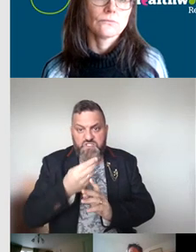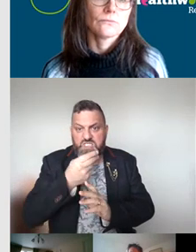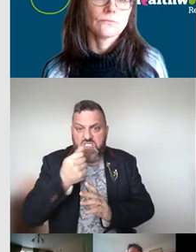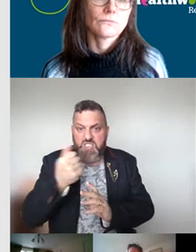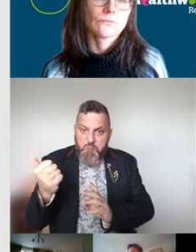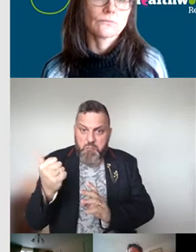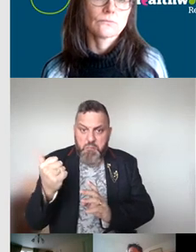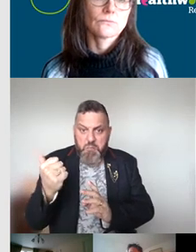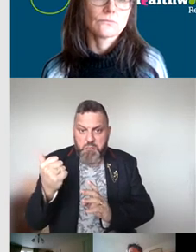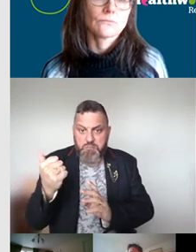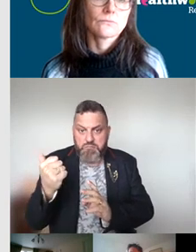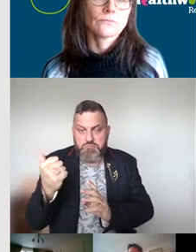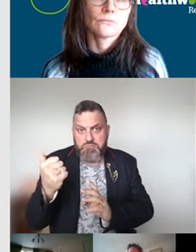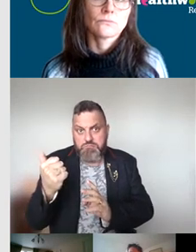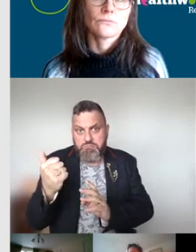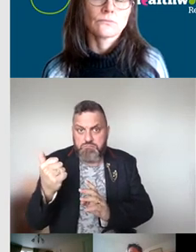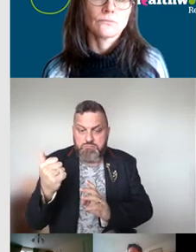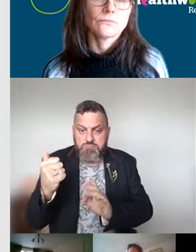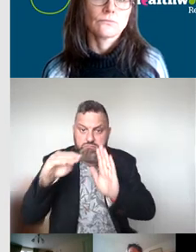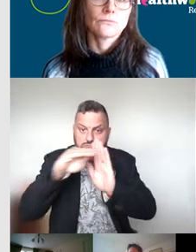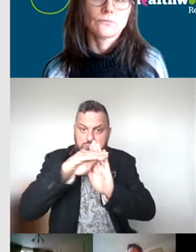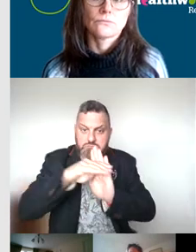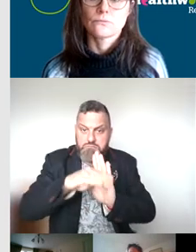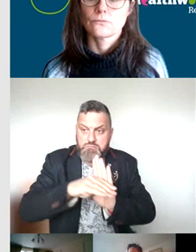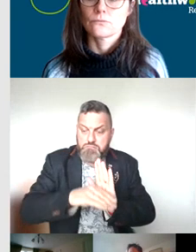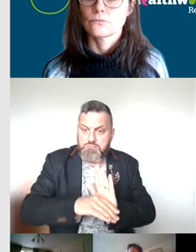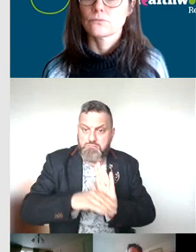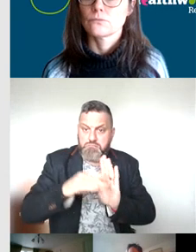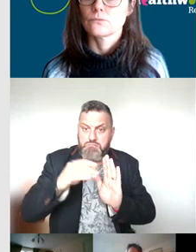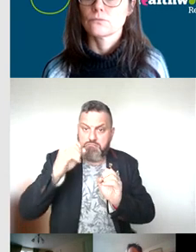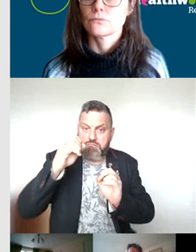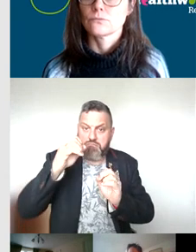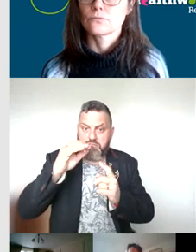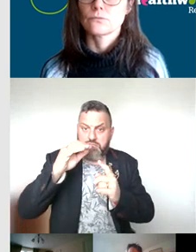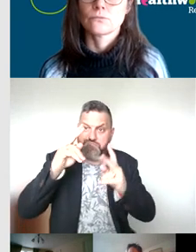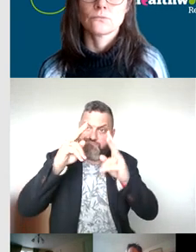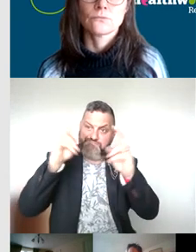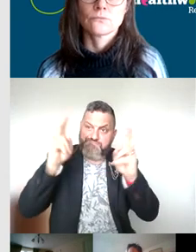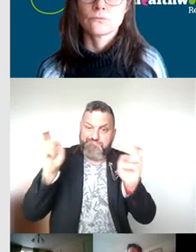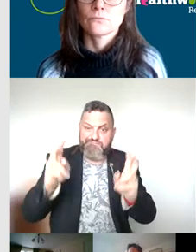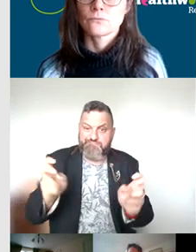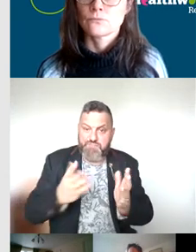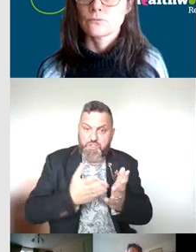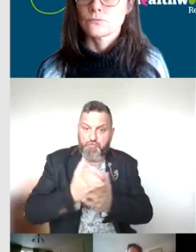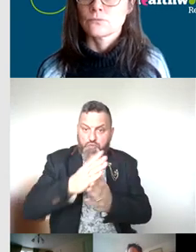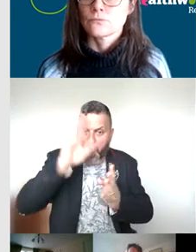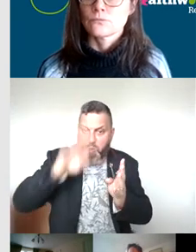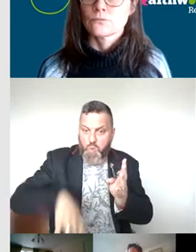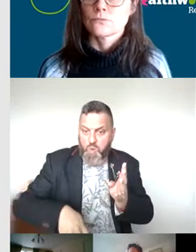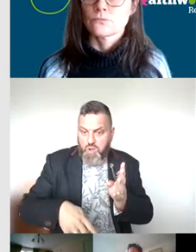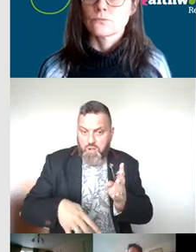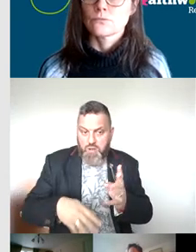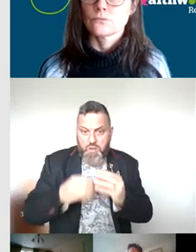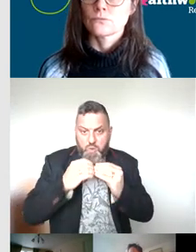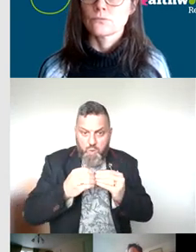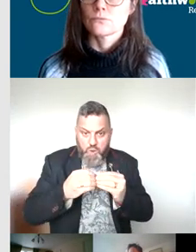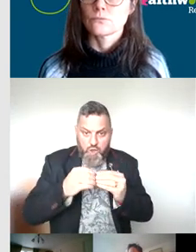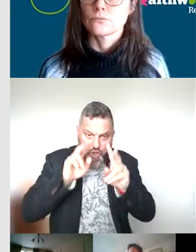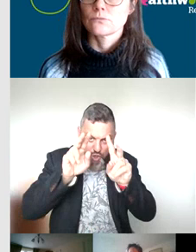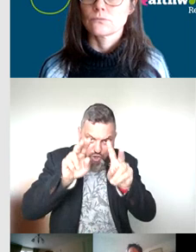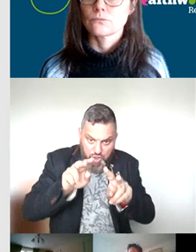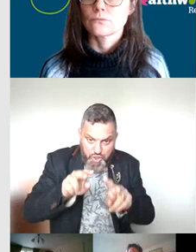see flowing through all of the different priorities that have been identified. And it's worth pausing on those